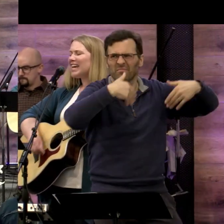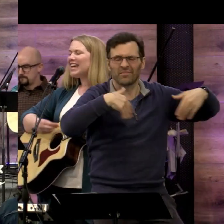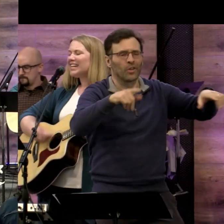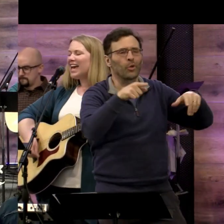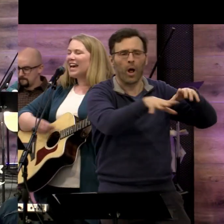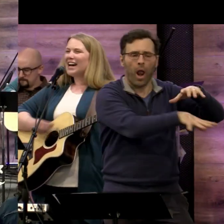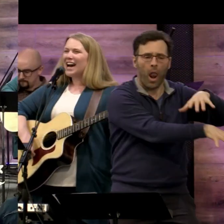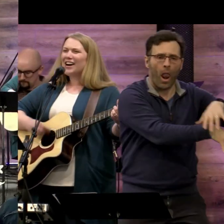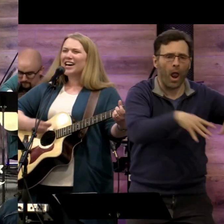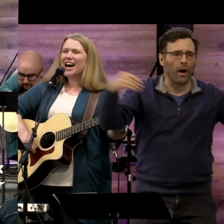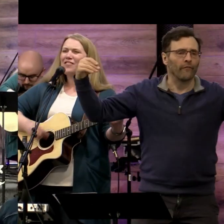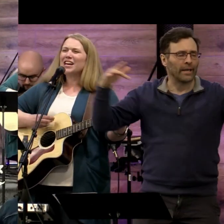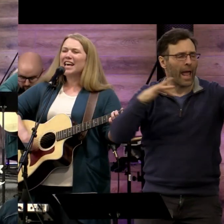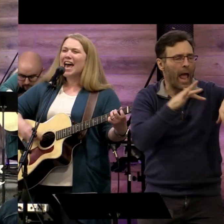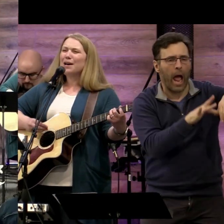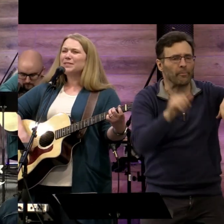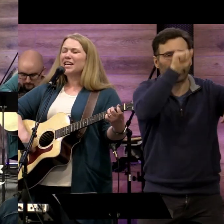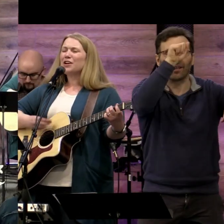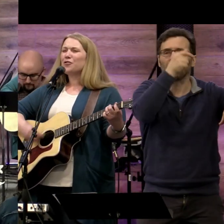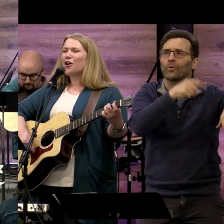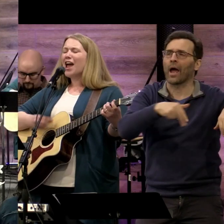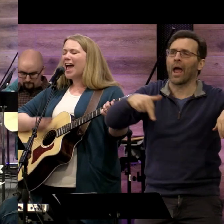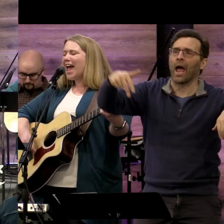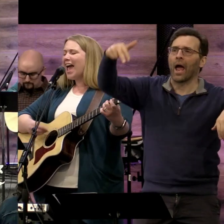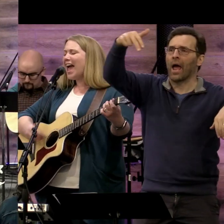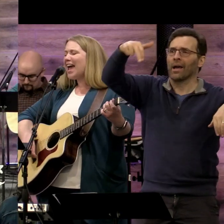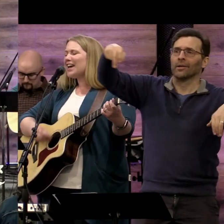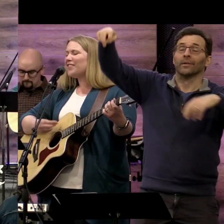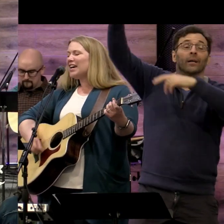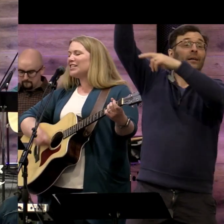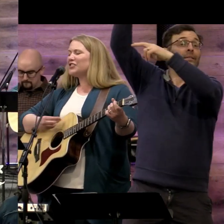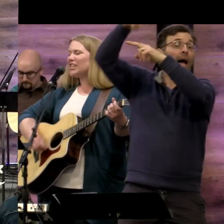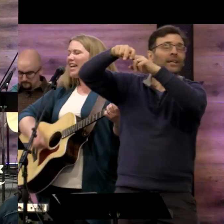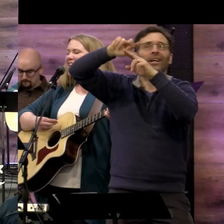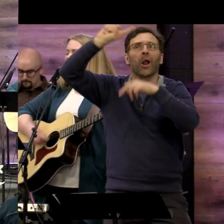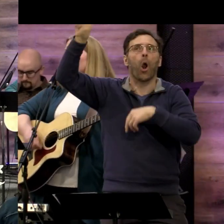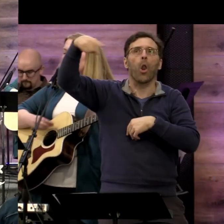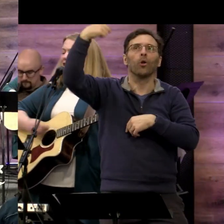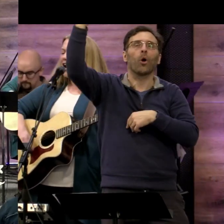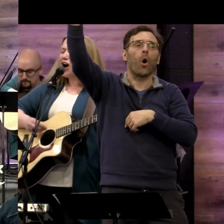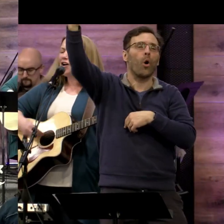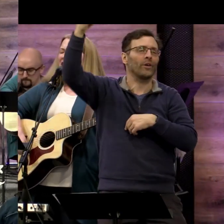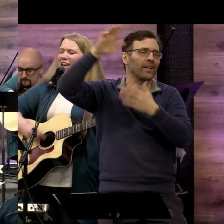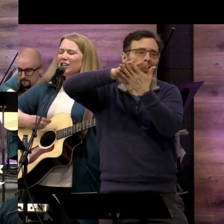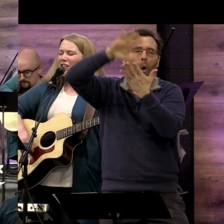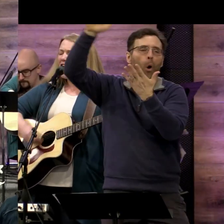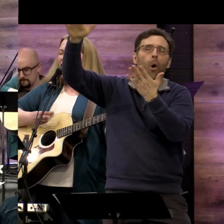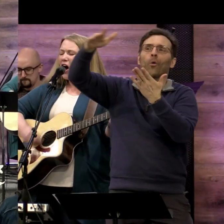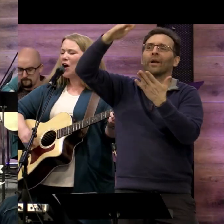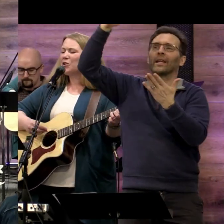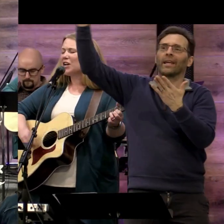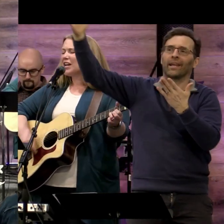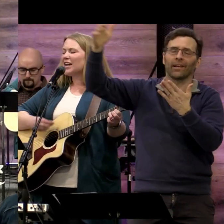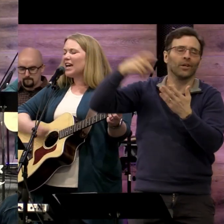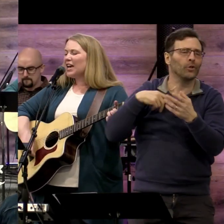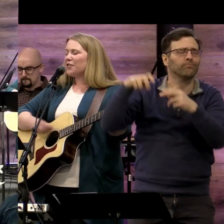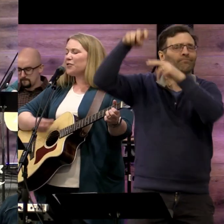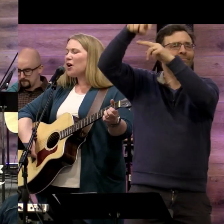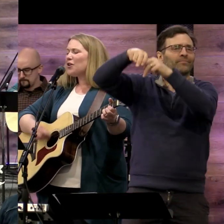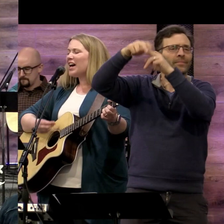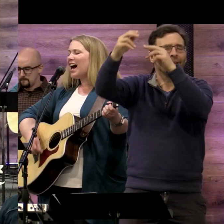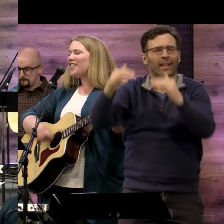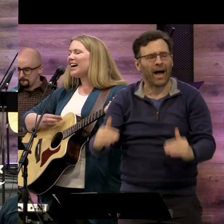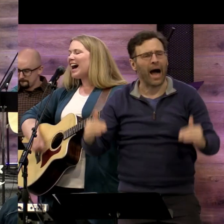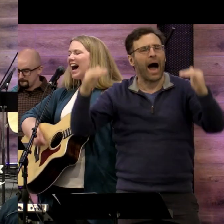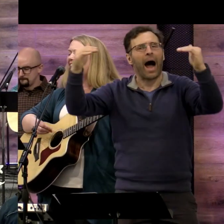running out of an empty grave. Seated alone in glory,